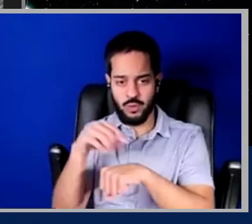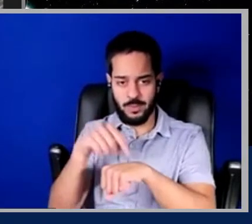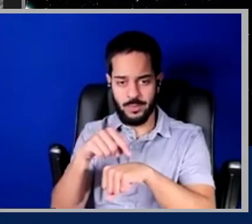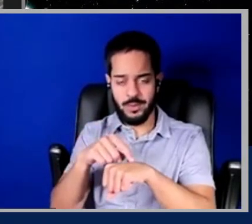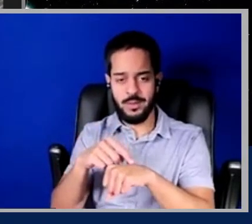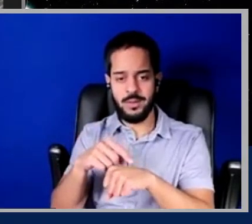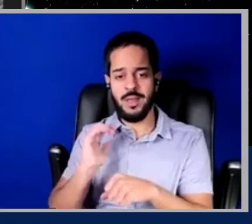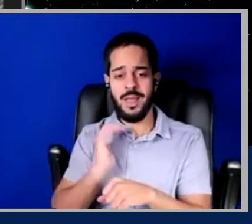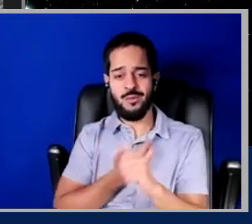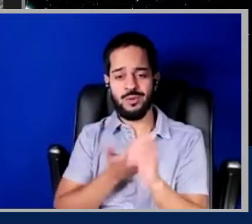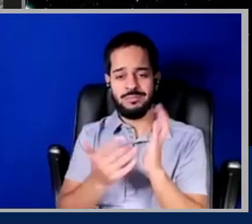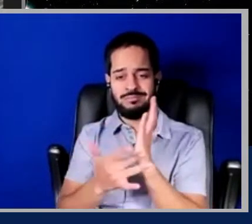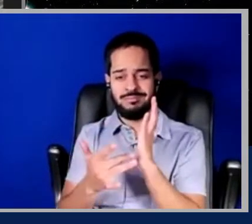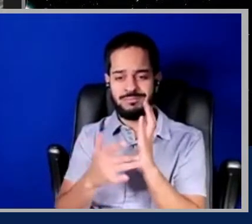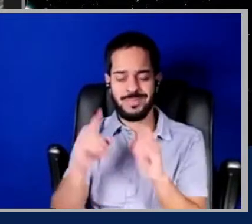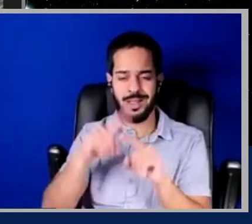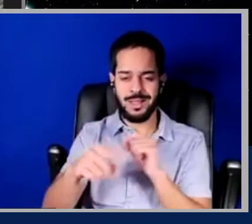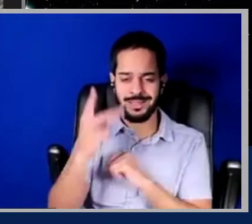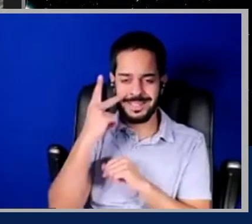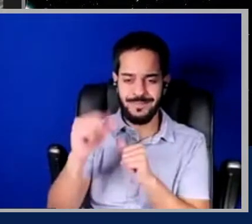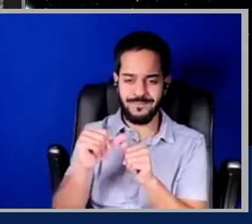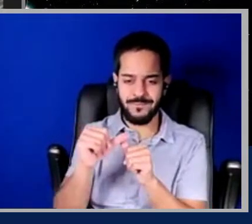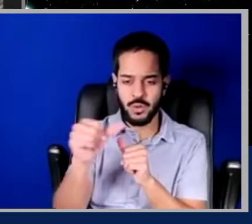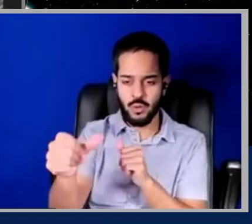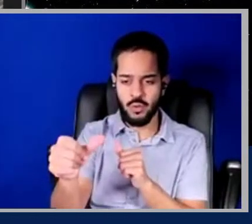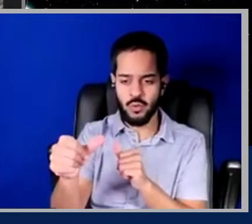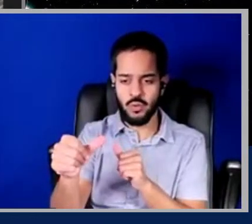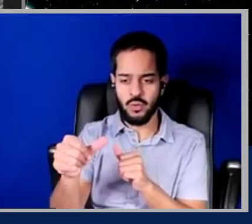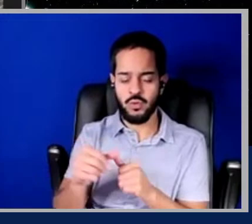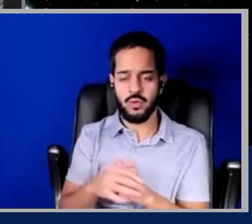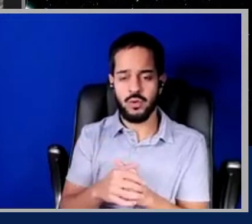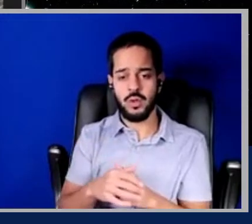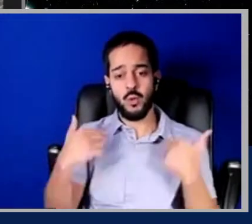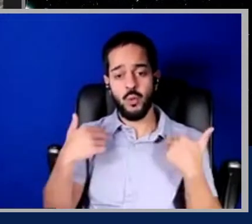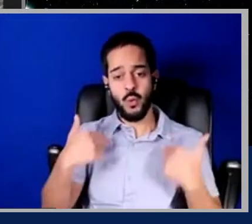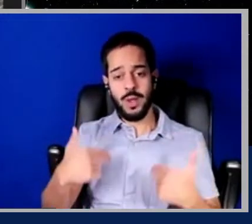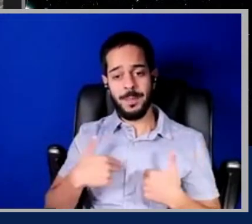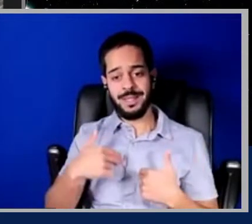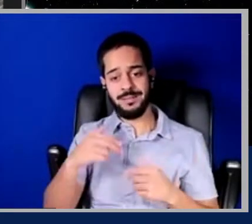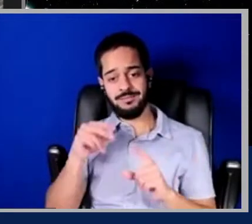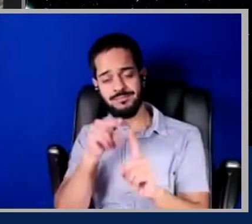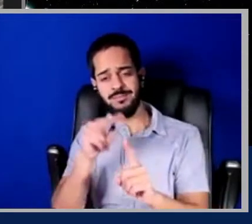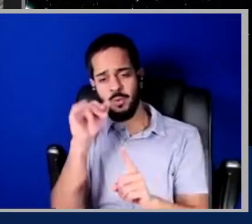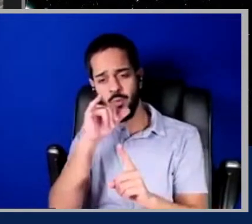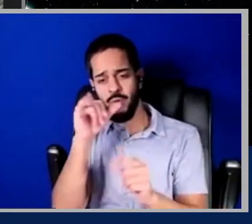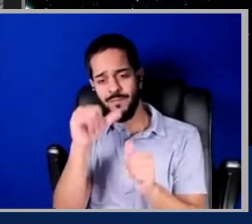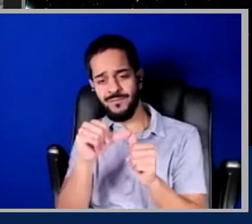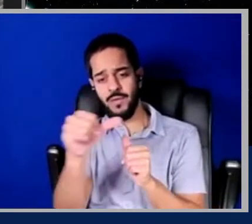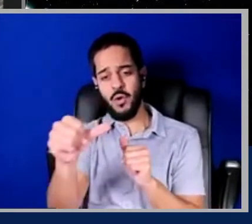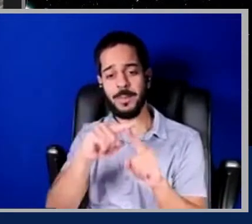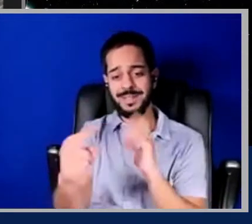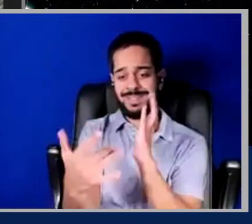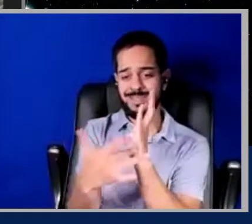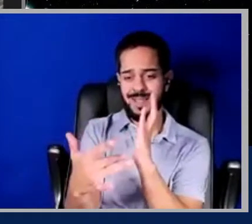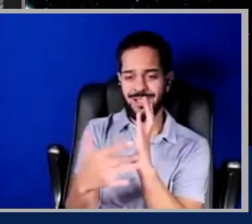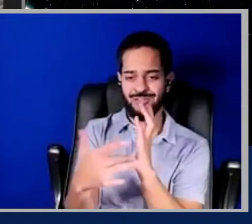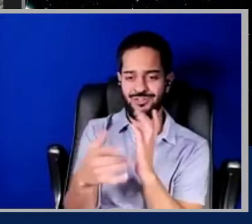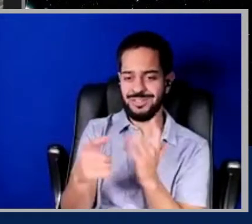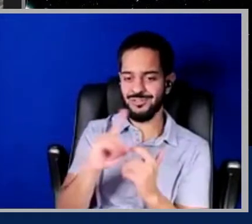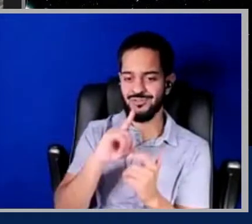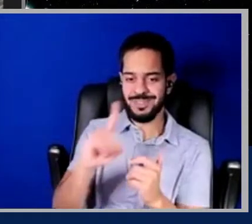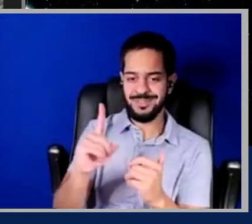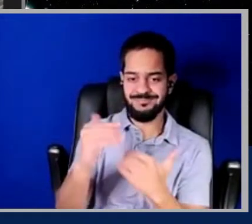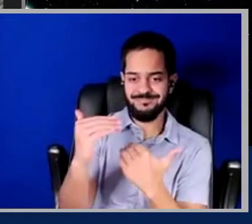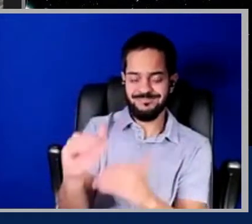really not that far. You know, Chandra goes a third of the way to the moon. That's far in human terms, but not far at all in general. And so it's kind of like the universe is this